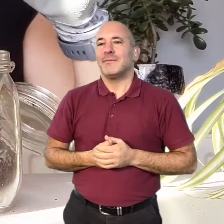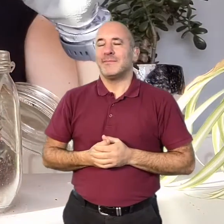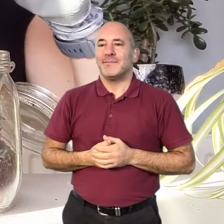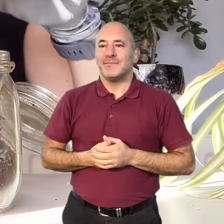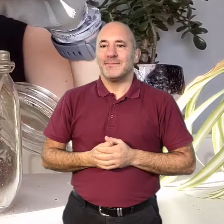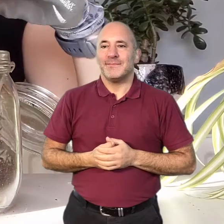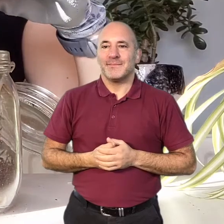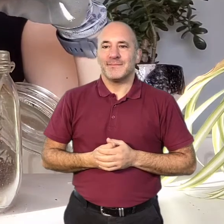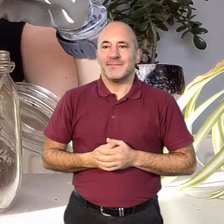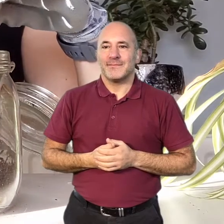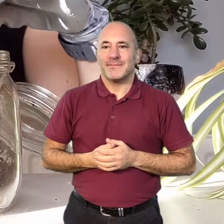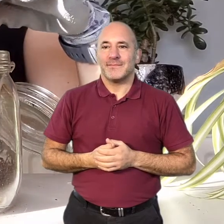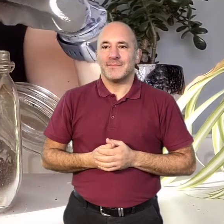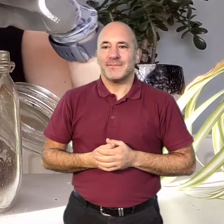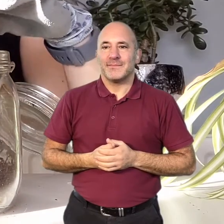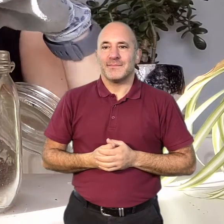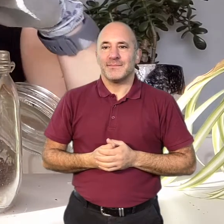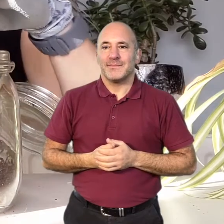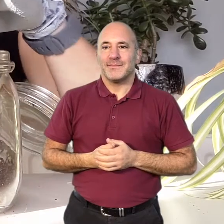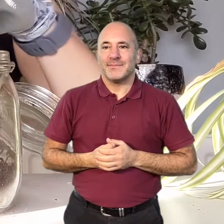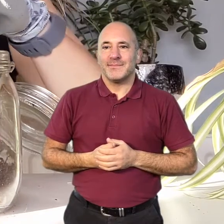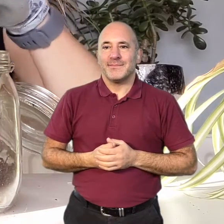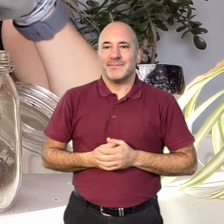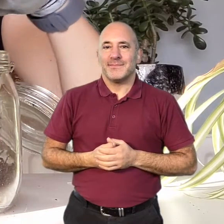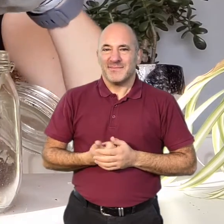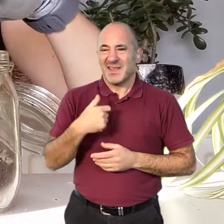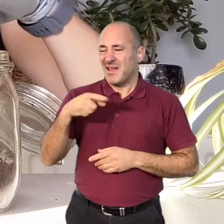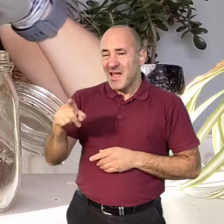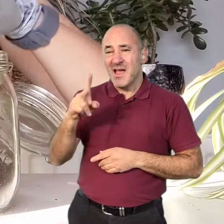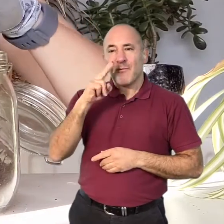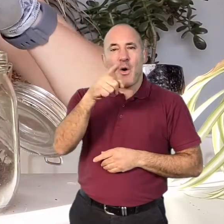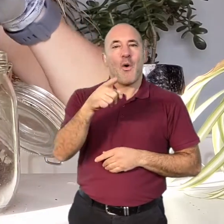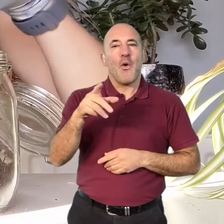20 centimetres long so that it can fit into my terrarium.